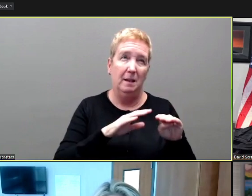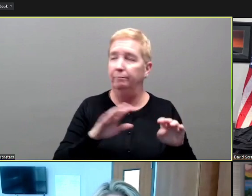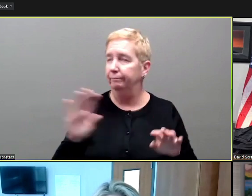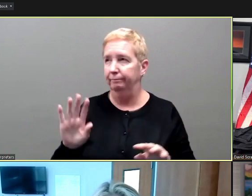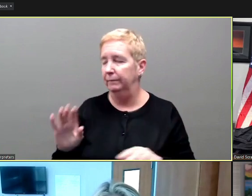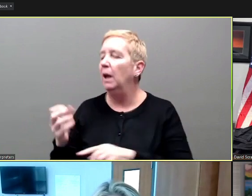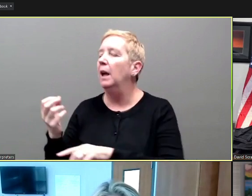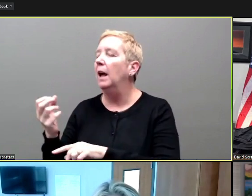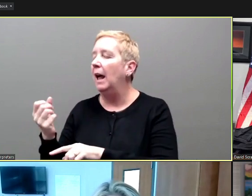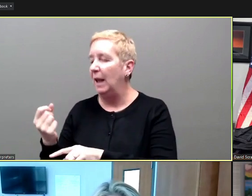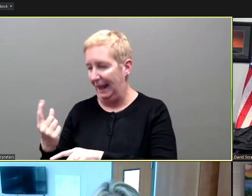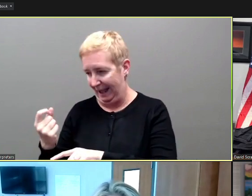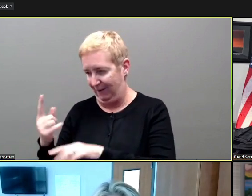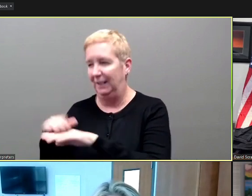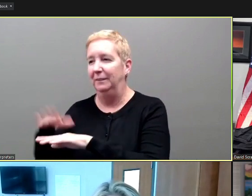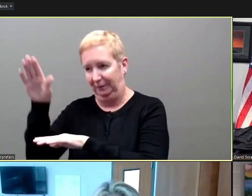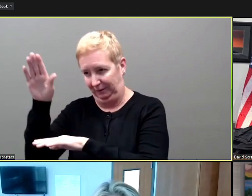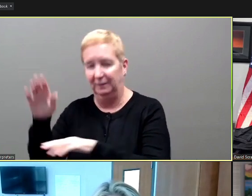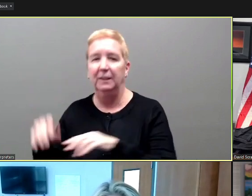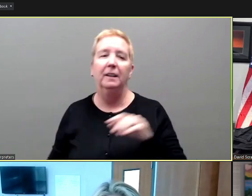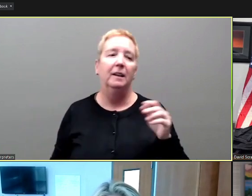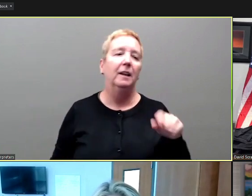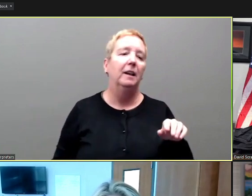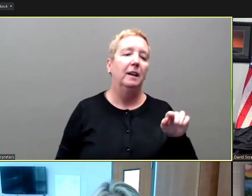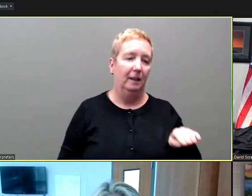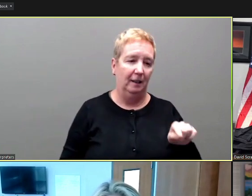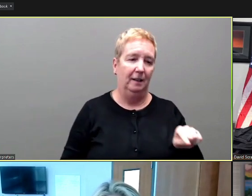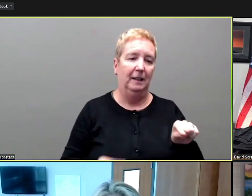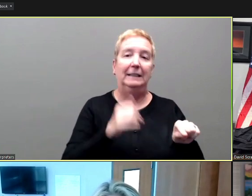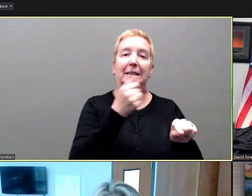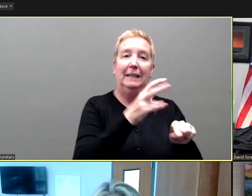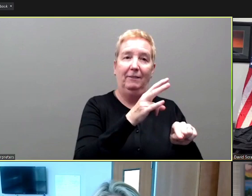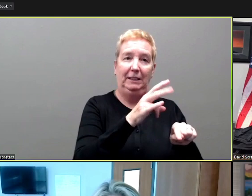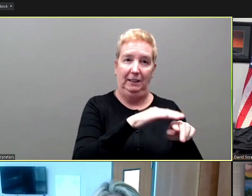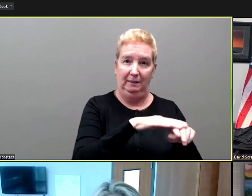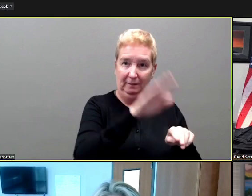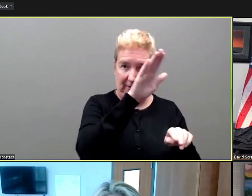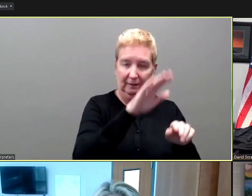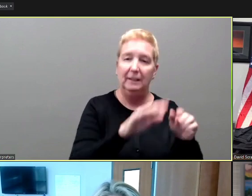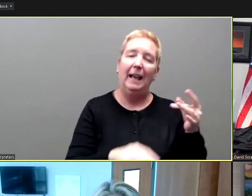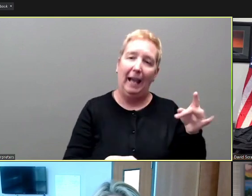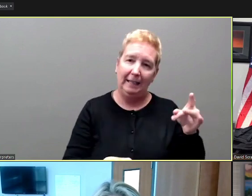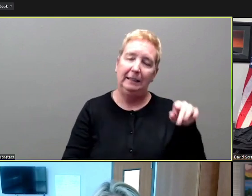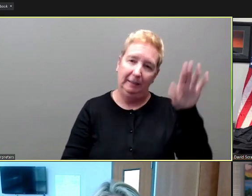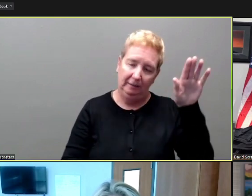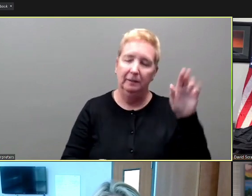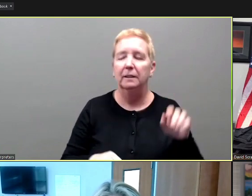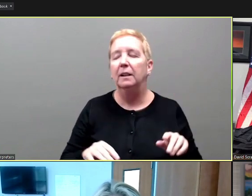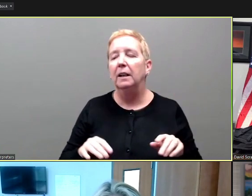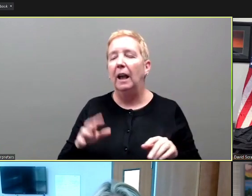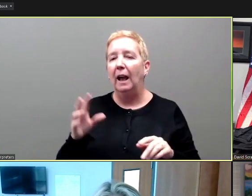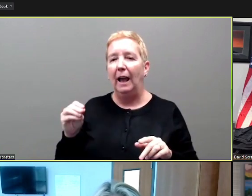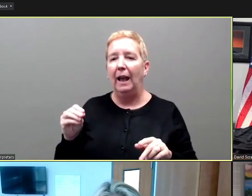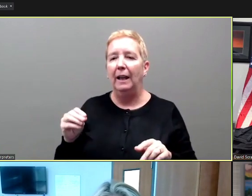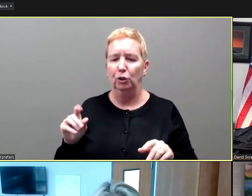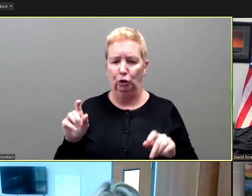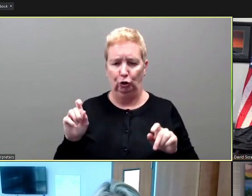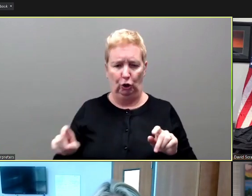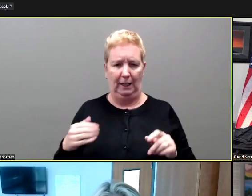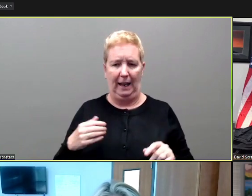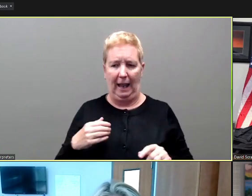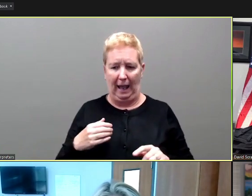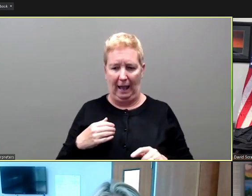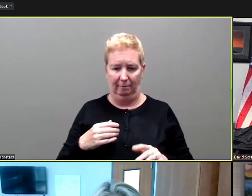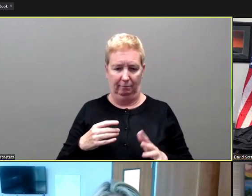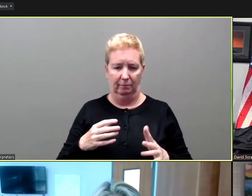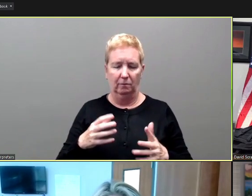11, 12 and older, Moderna, anyone over 17 or 18 and older. And you should be at least 2